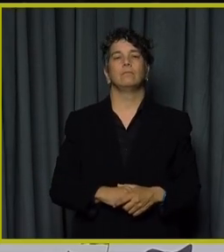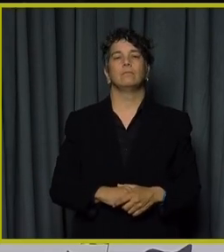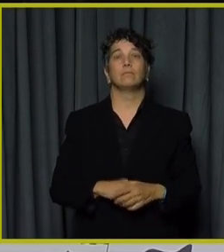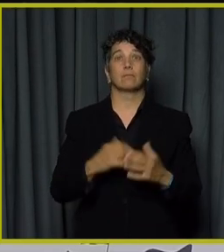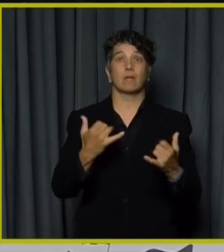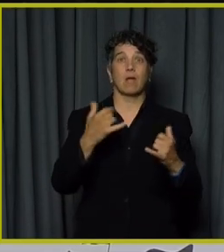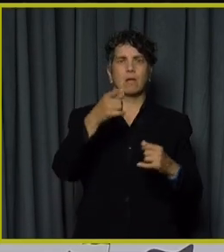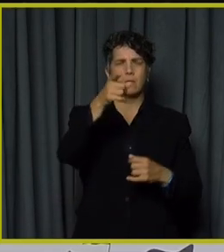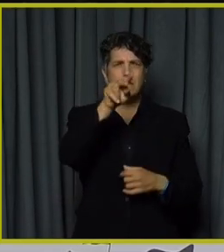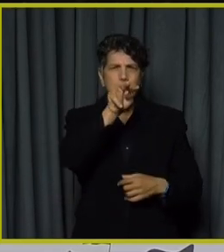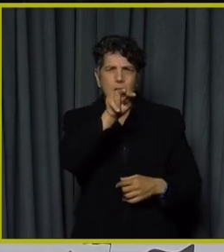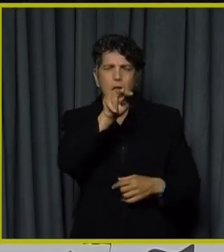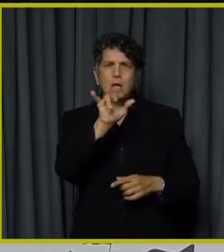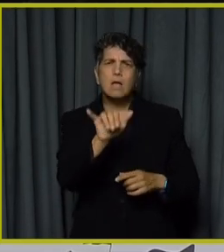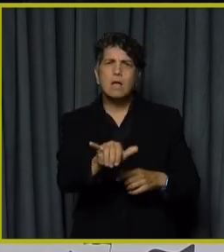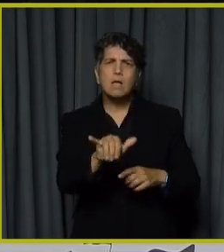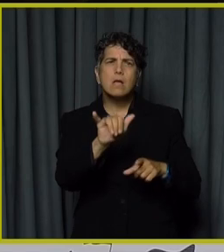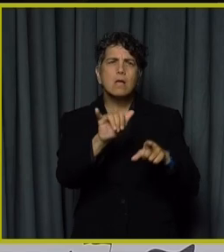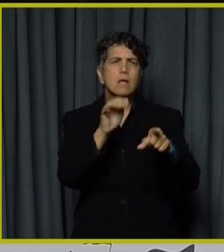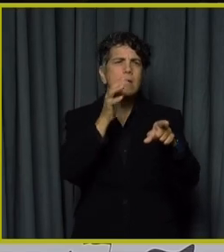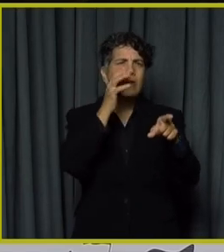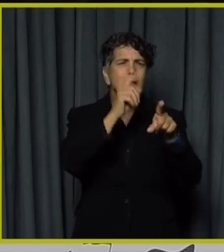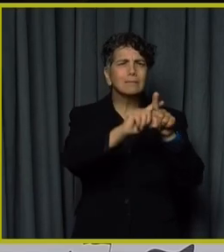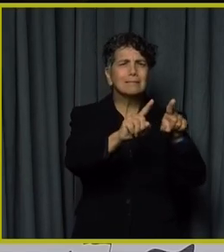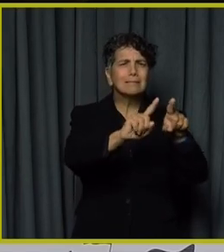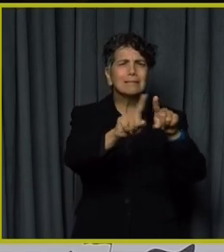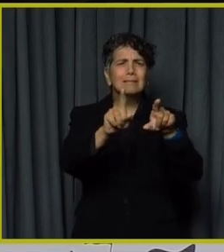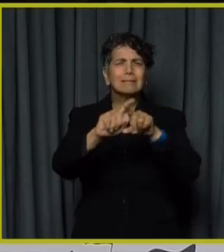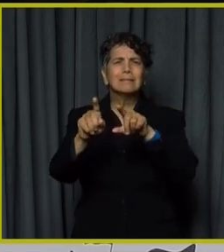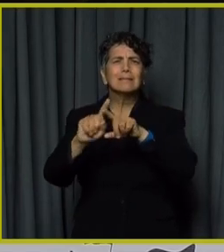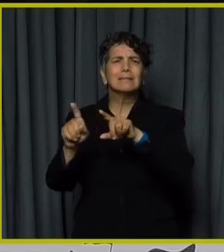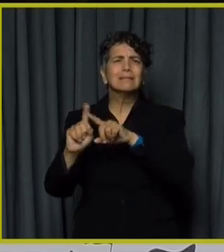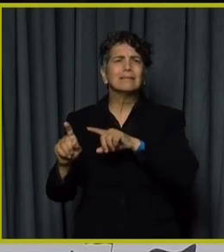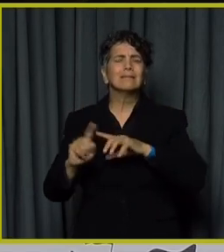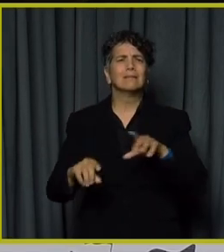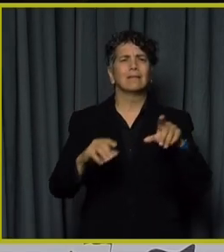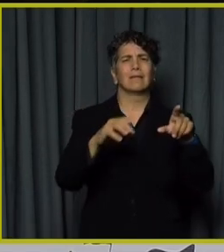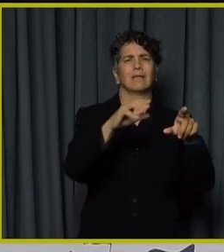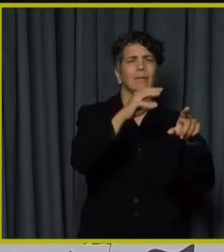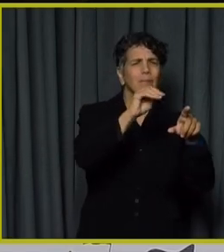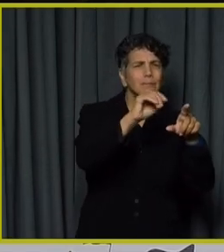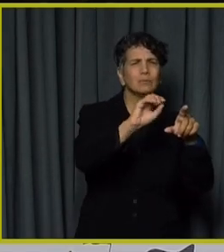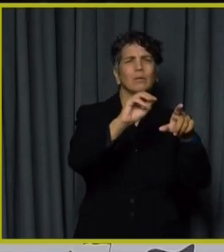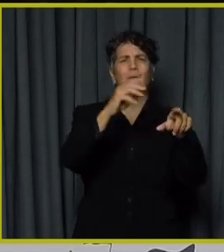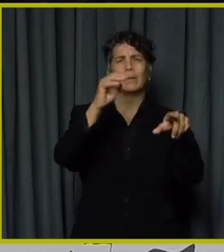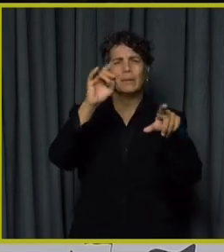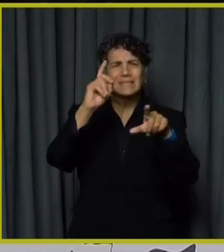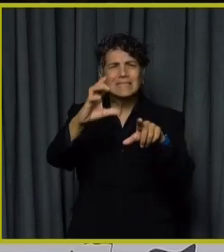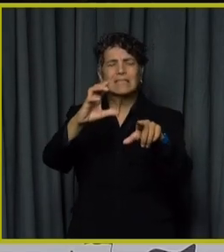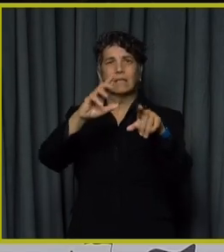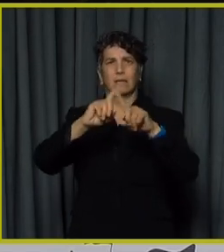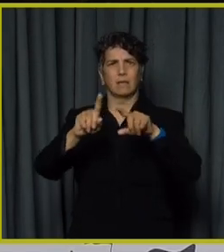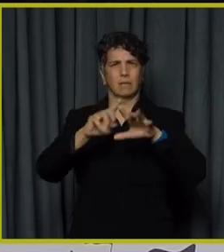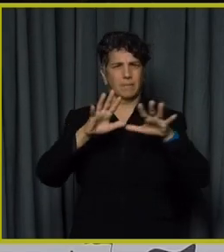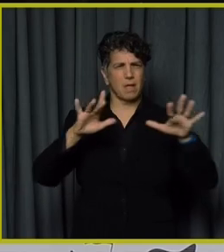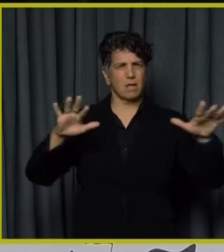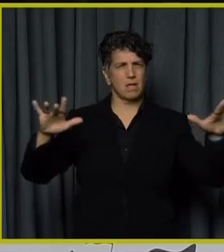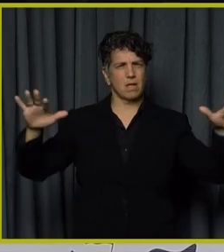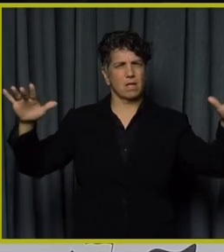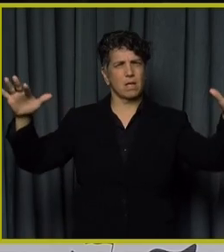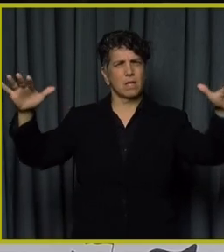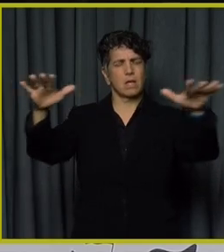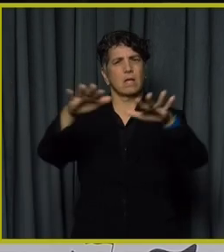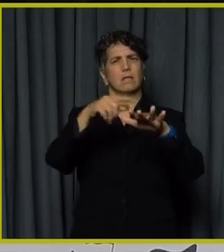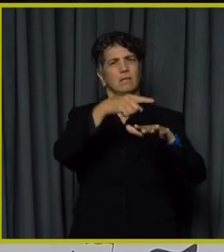Kentucky to Missouri to DC. You're going to hear from essential workers who are leaders in their local unions. Now, we'll